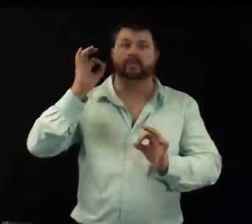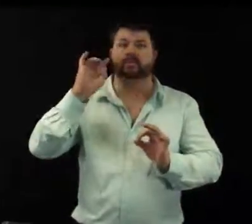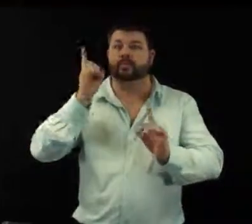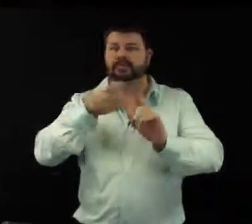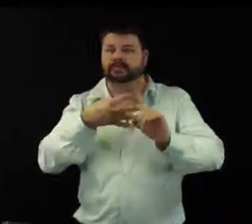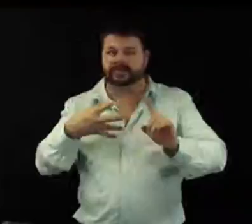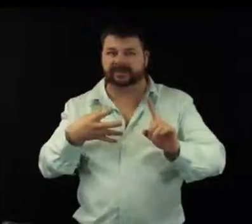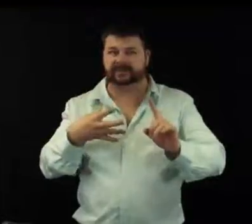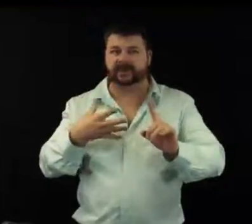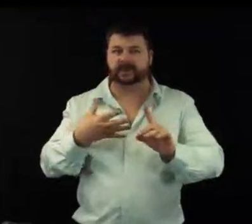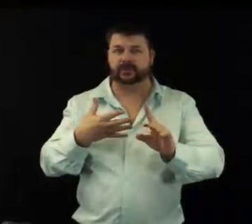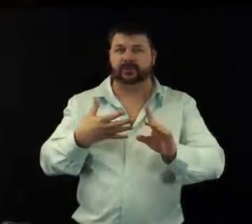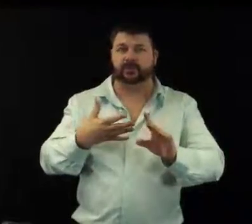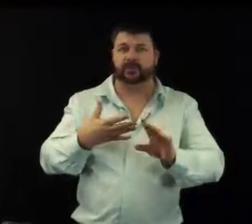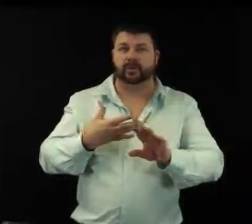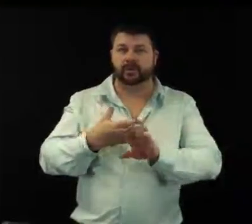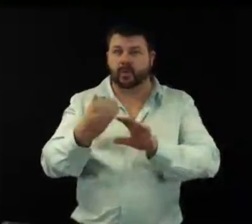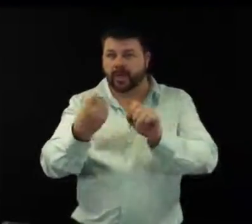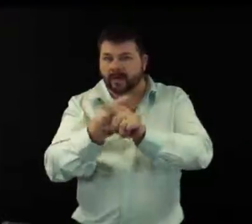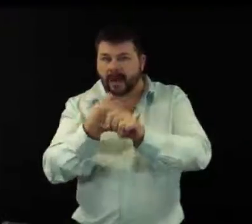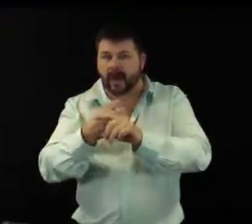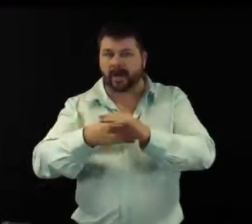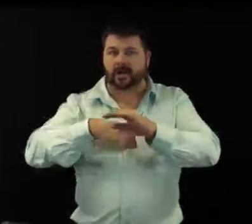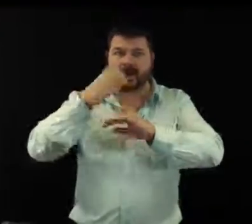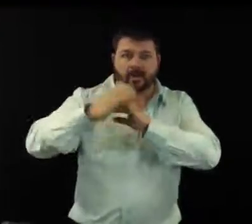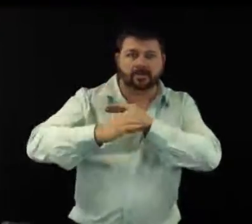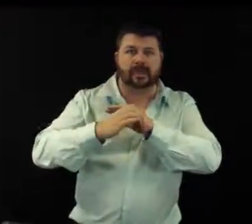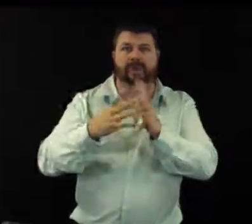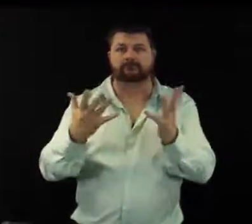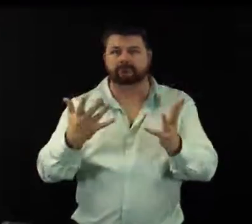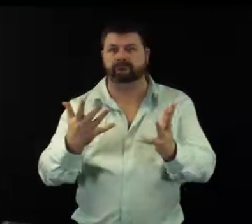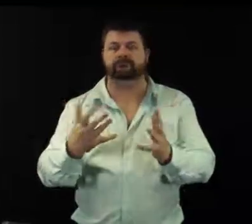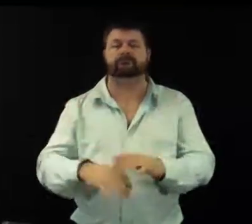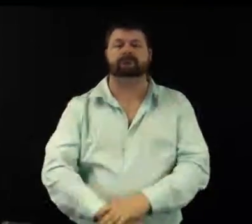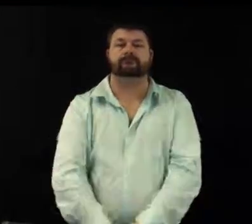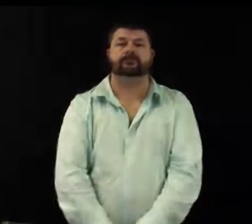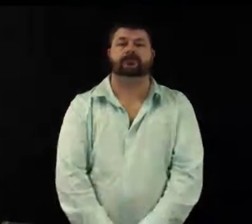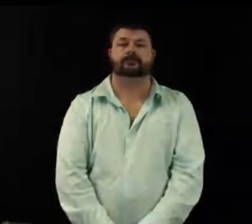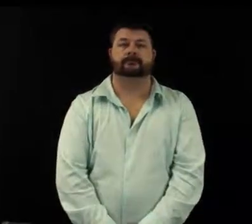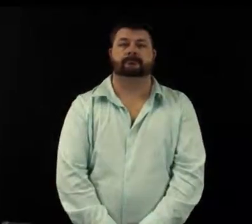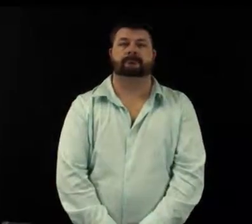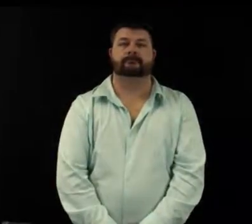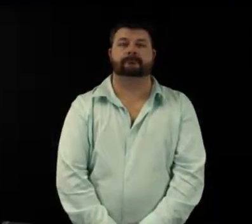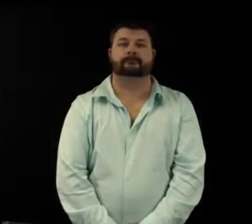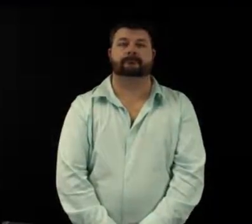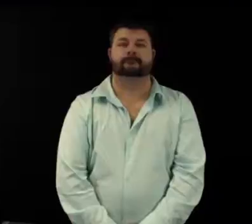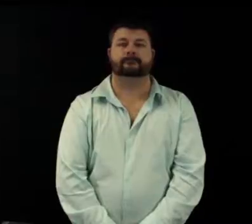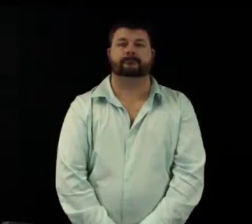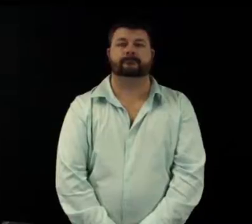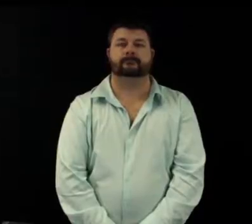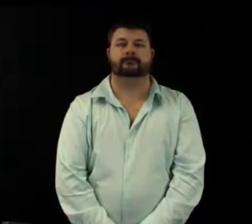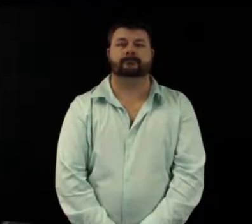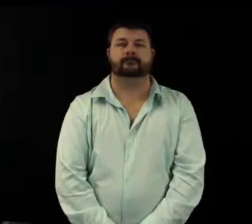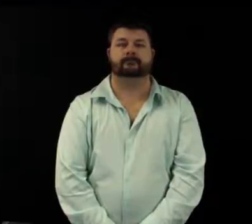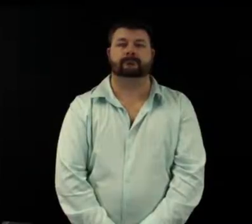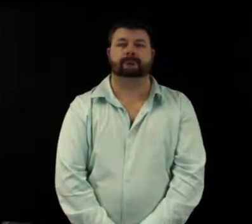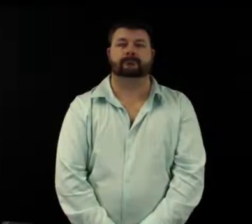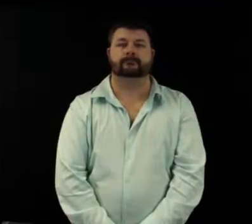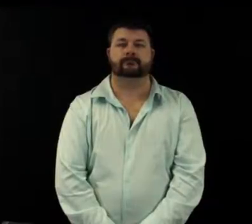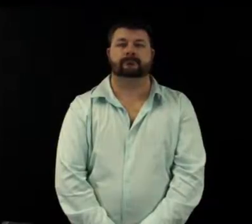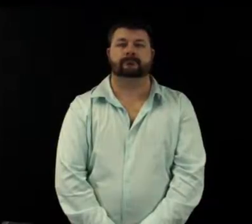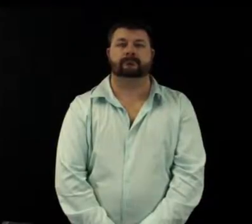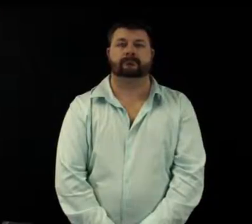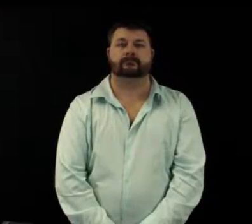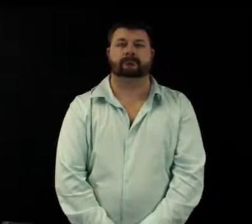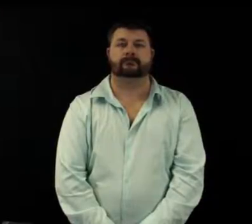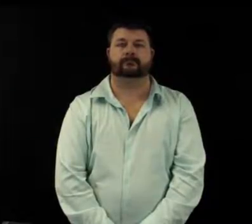to assign a color to all events for this calendar. Tap Done when you're finished. Calendars are usually attached to email accounts,